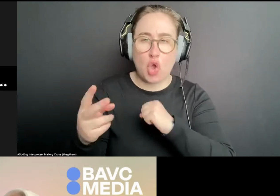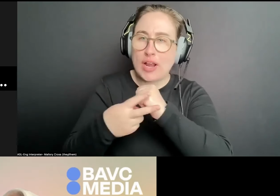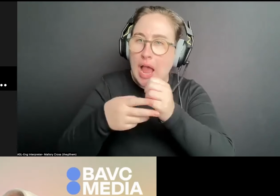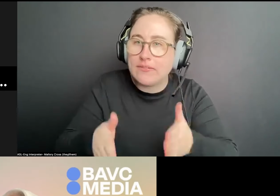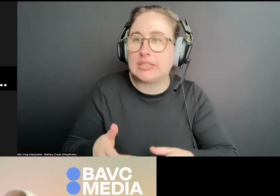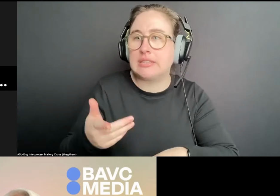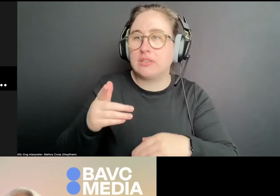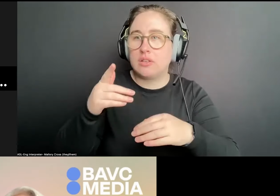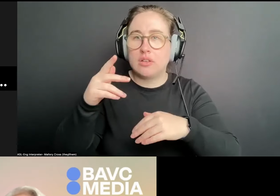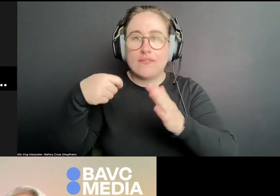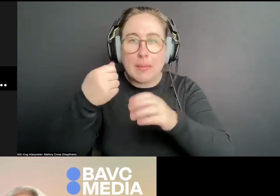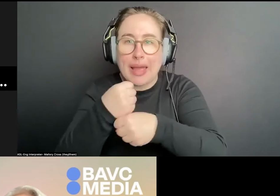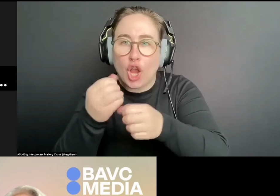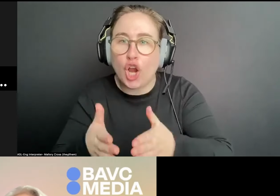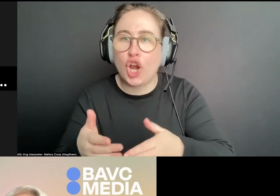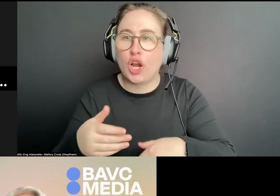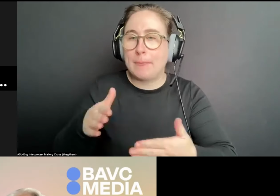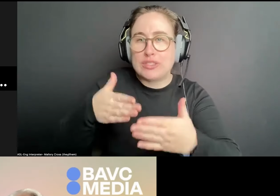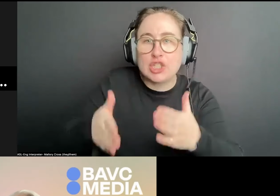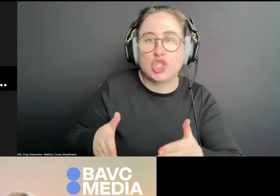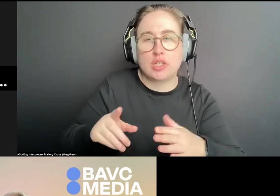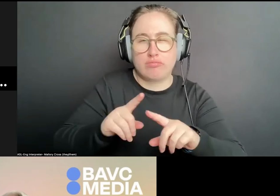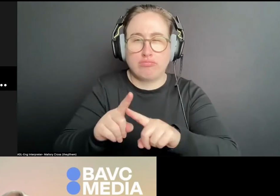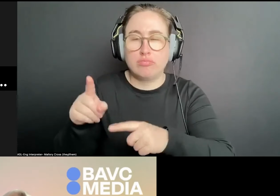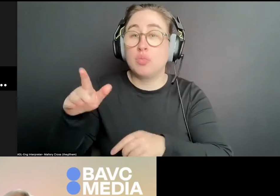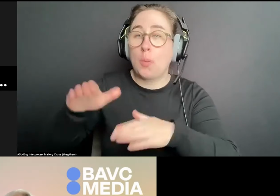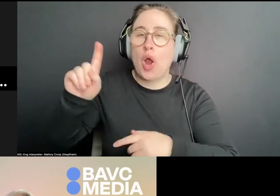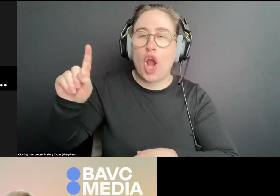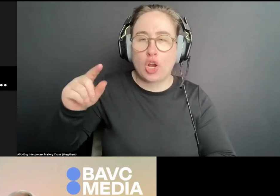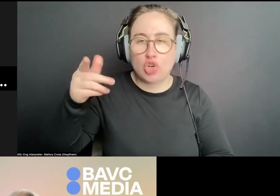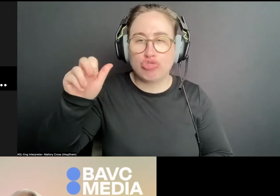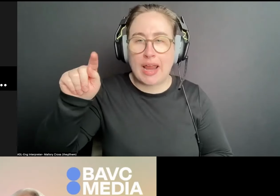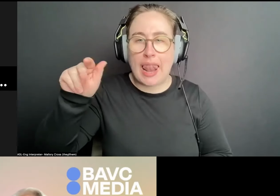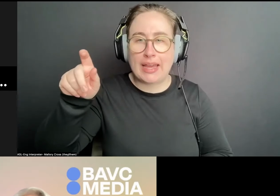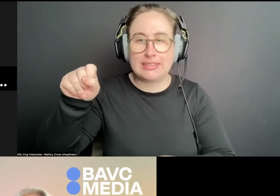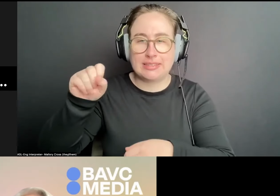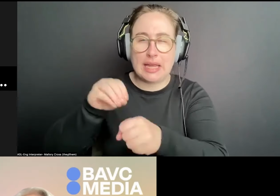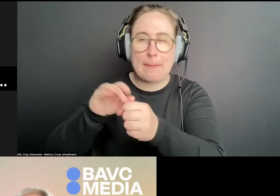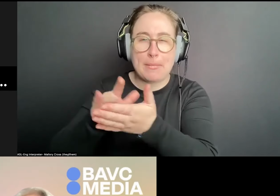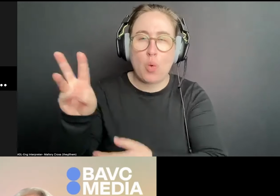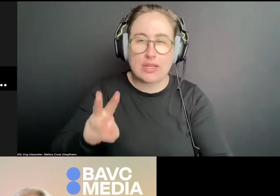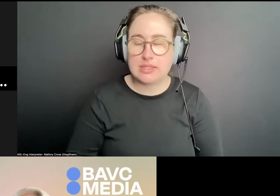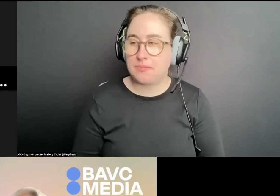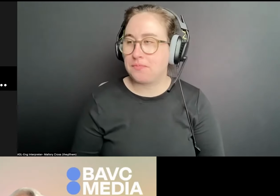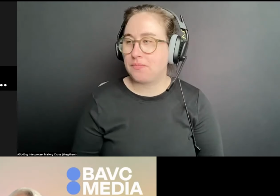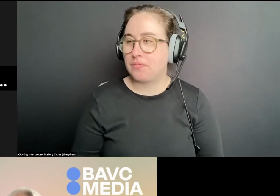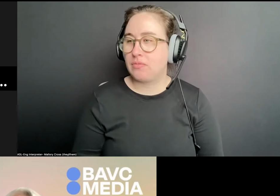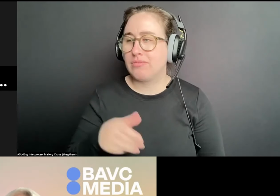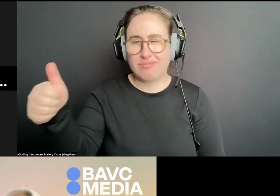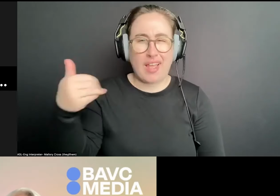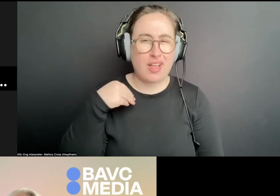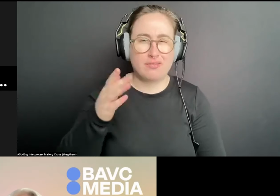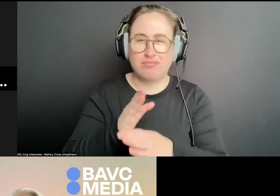visual artist, and musician born and raised in the Great Lakes region of the Midwest. Kelly has over two decades of